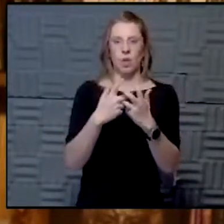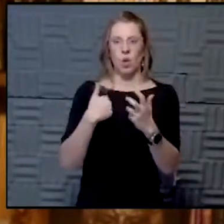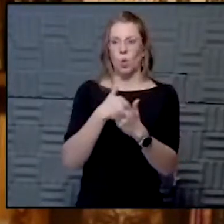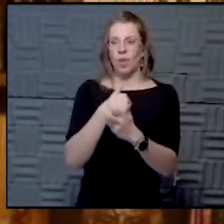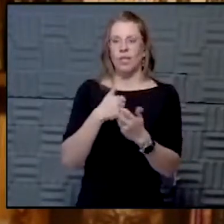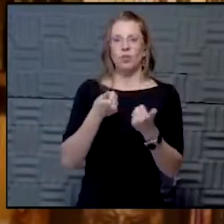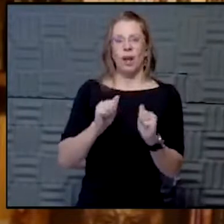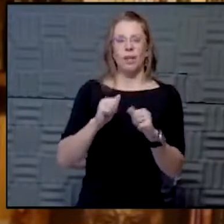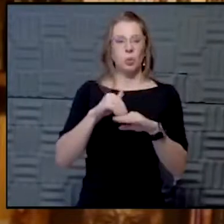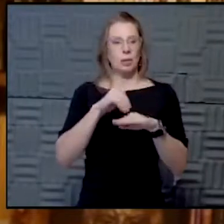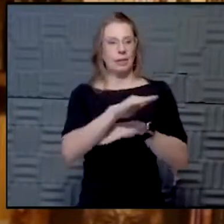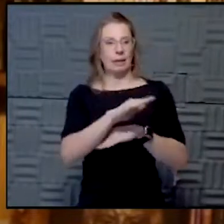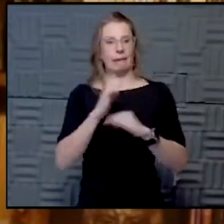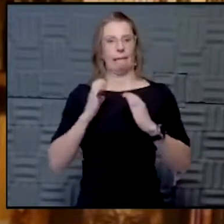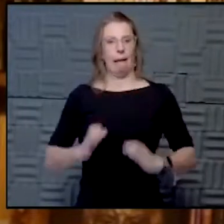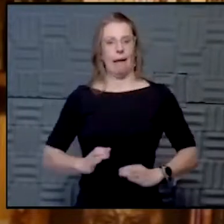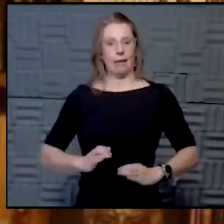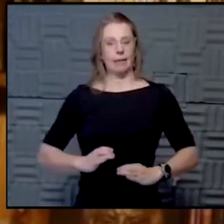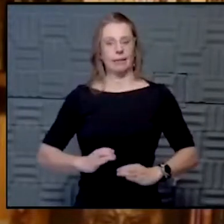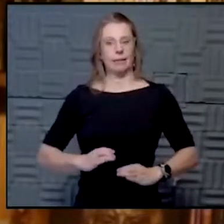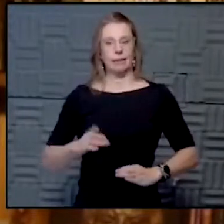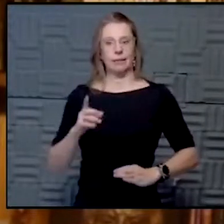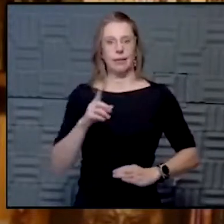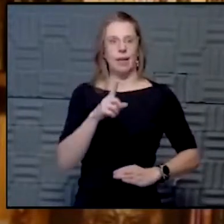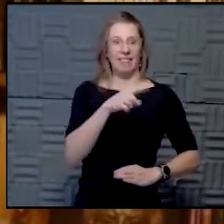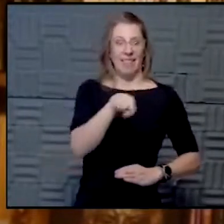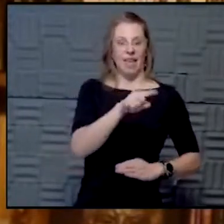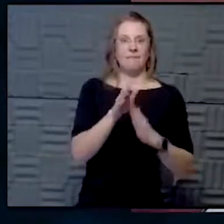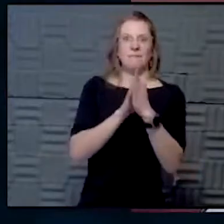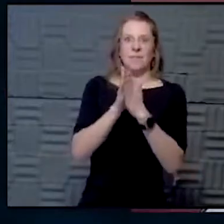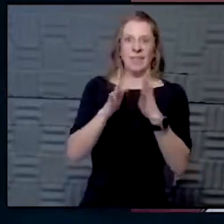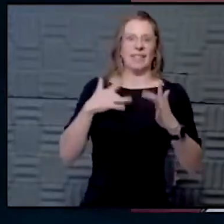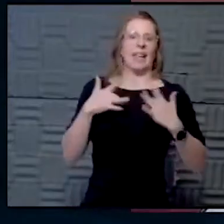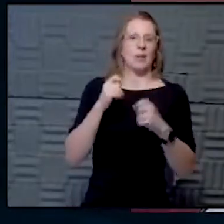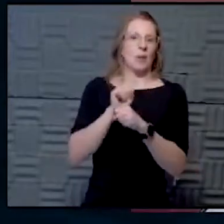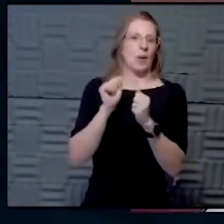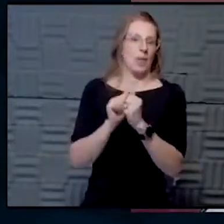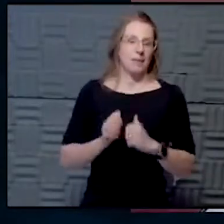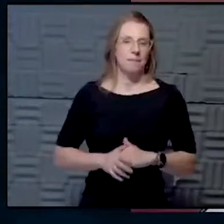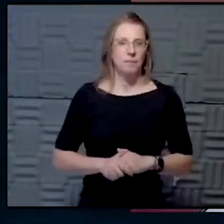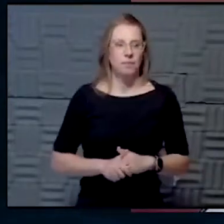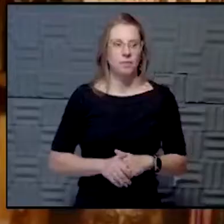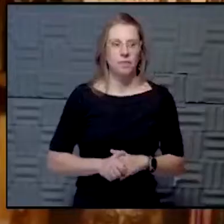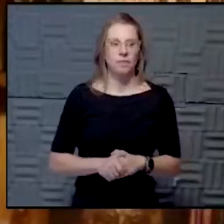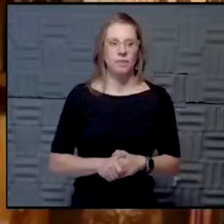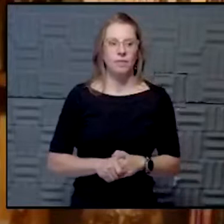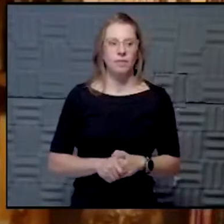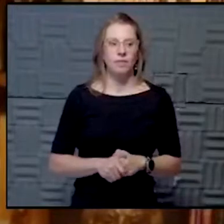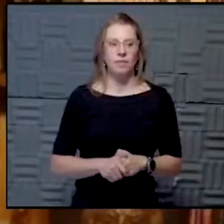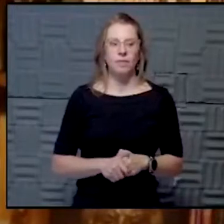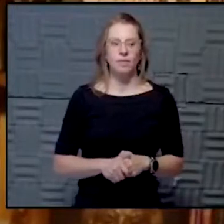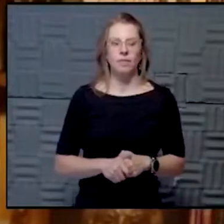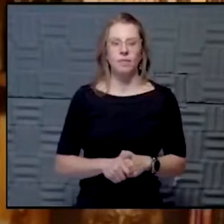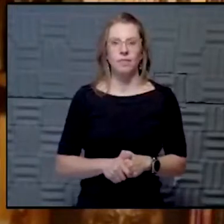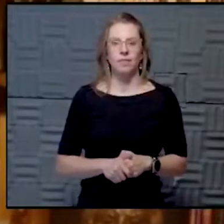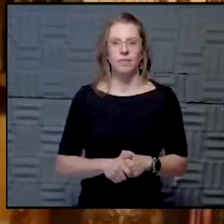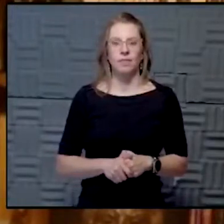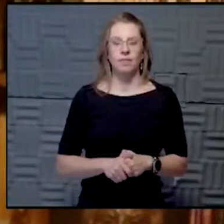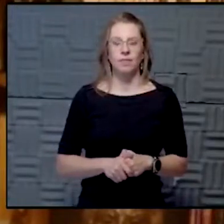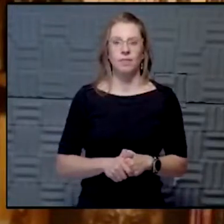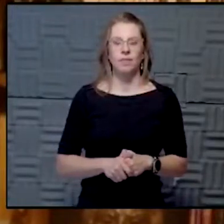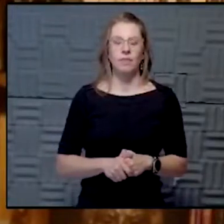clients that they're going to be really eager to work with. And them are really,